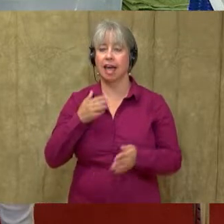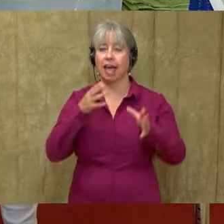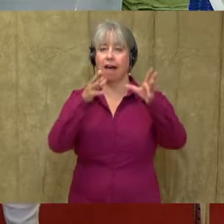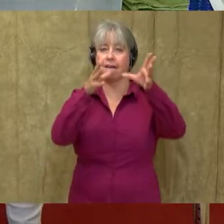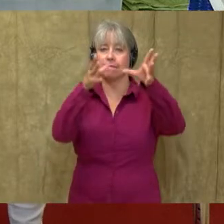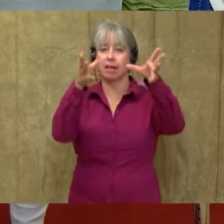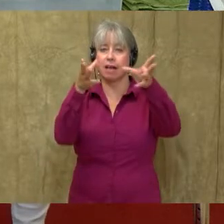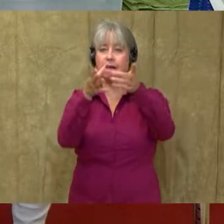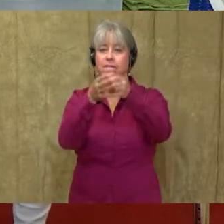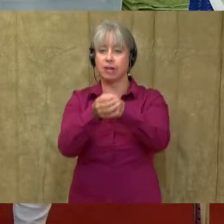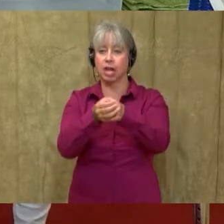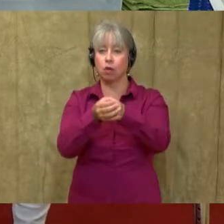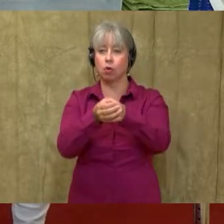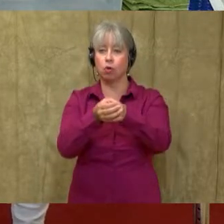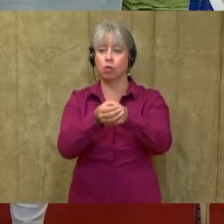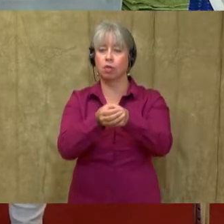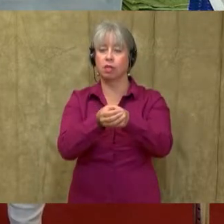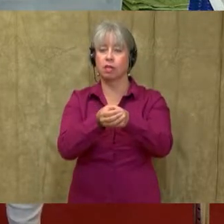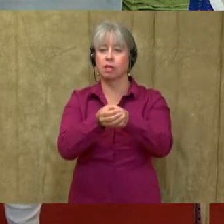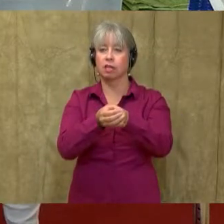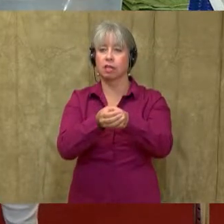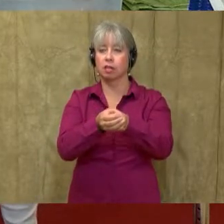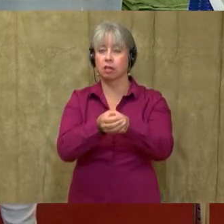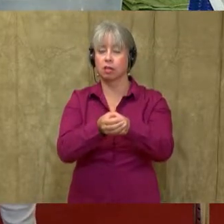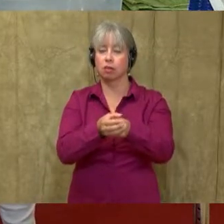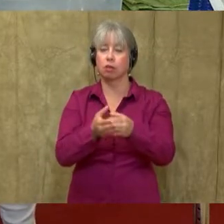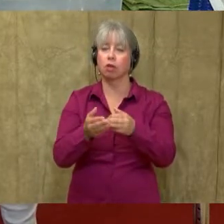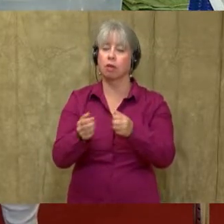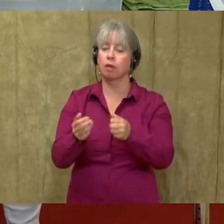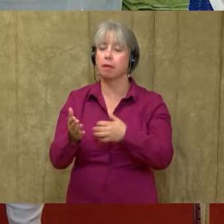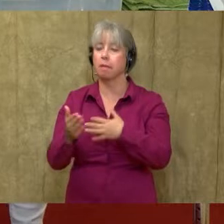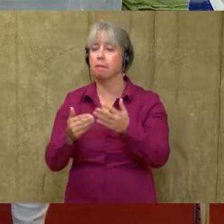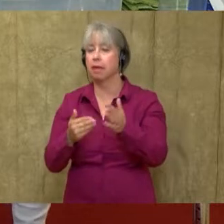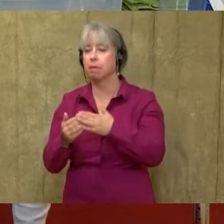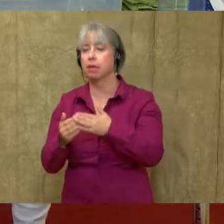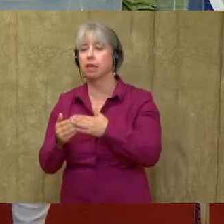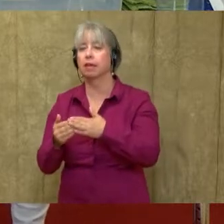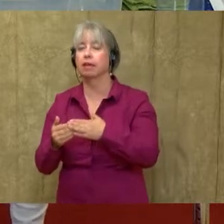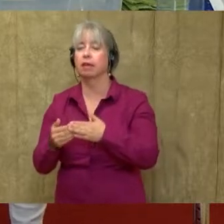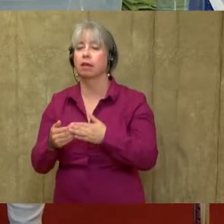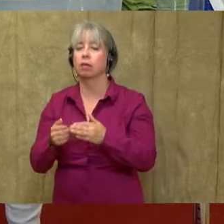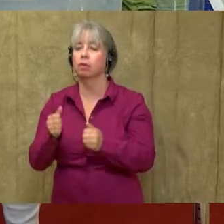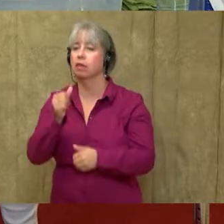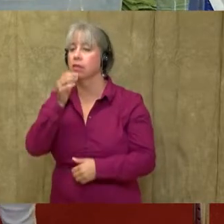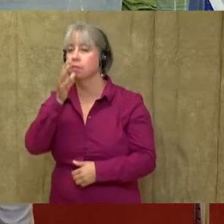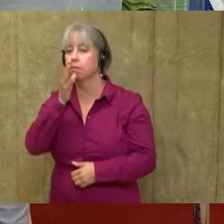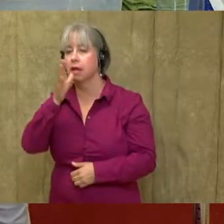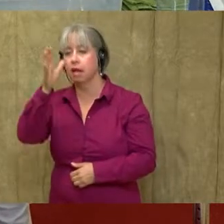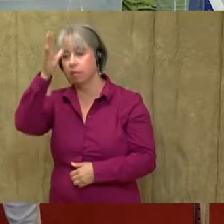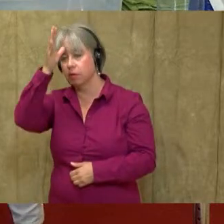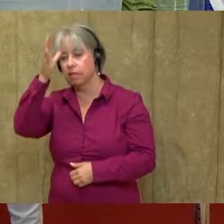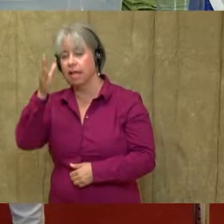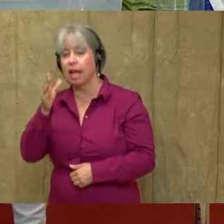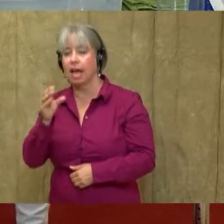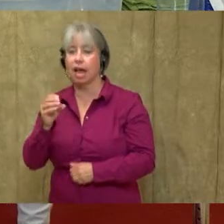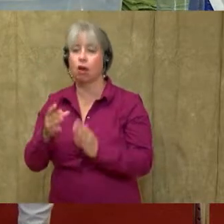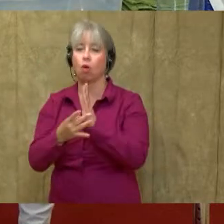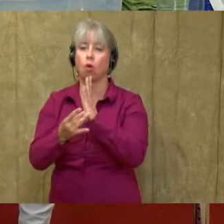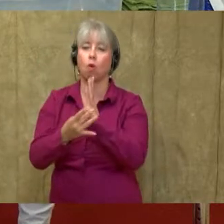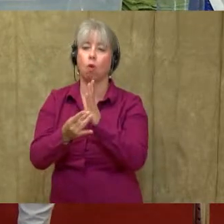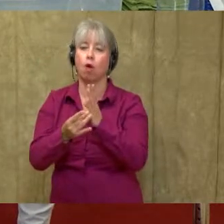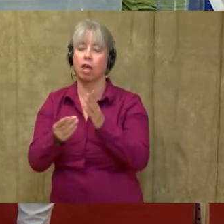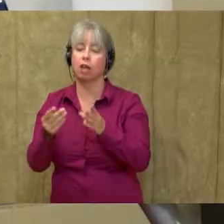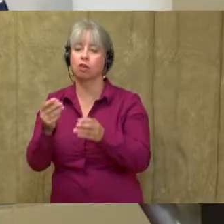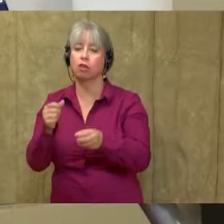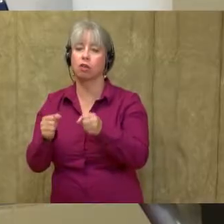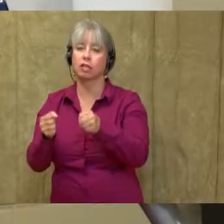you've seen this before. You've worked maybe with your dad or mom in their shop. They've poured oil in the car. So